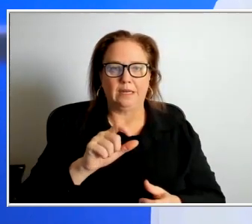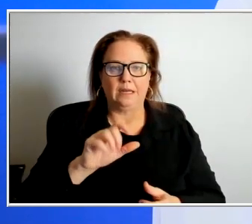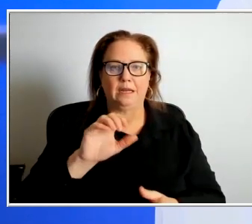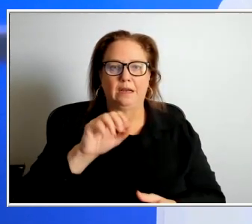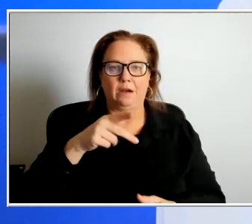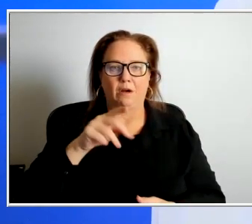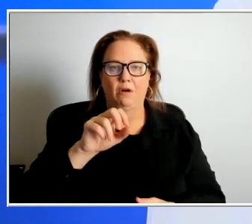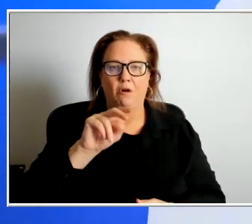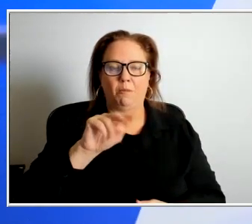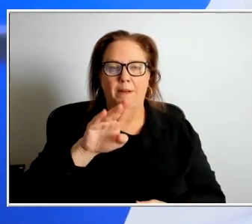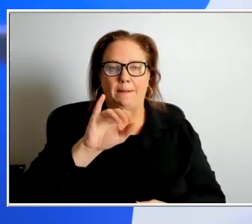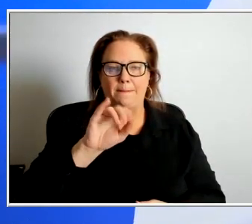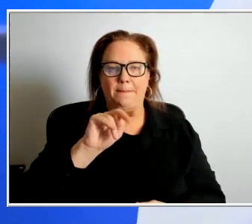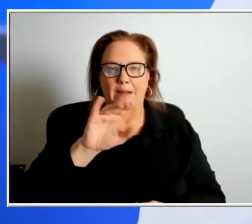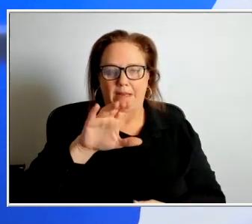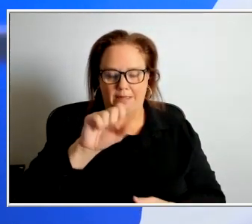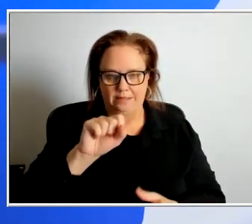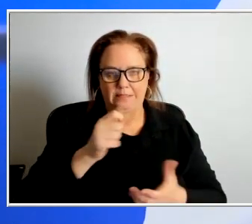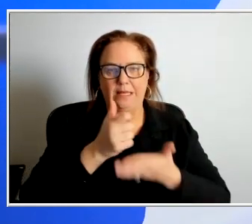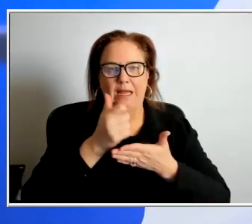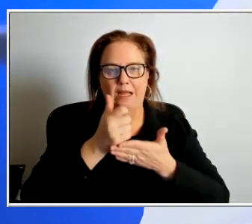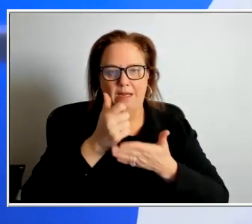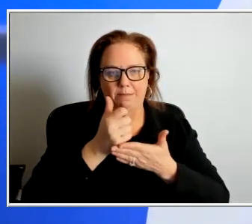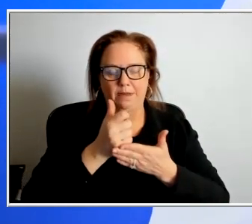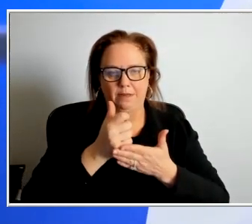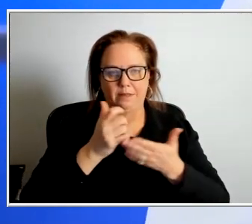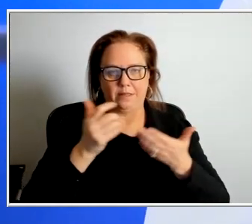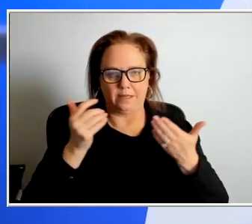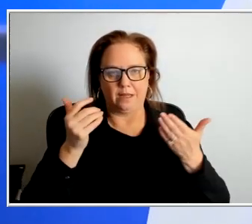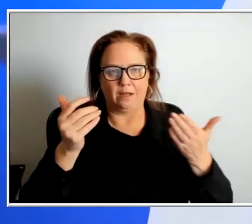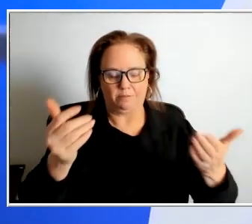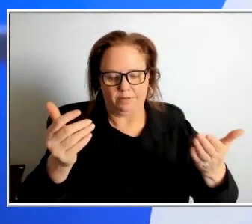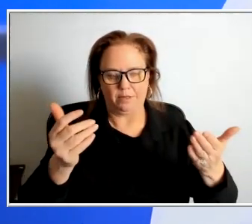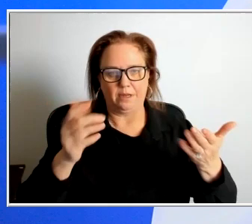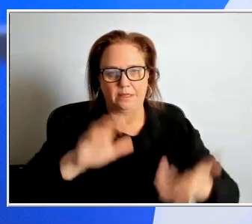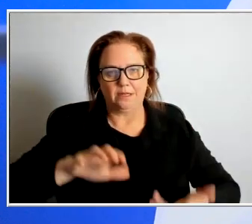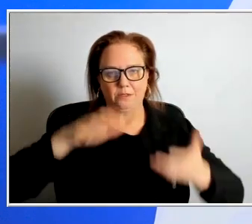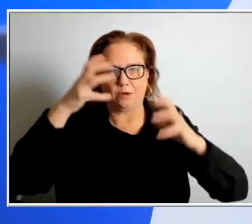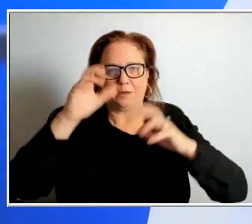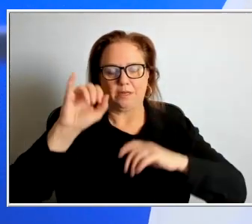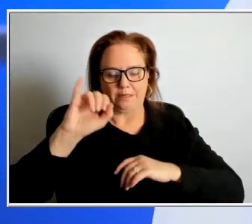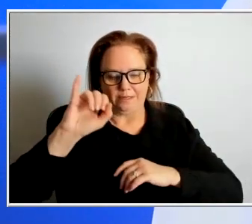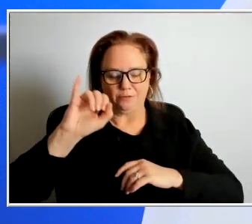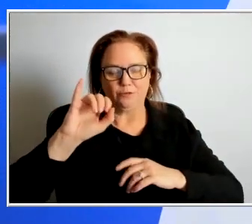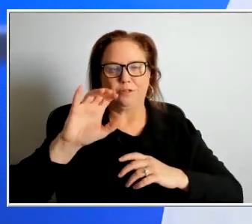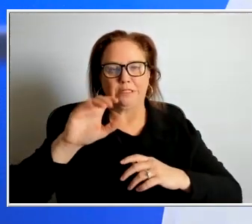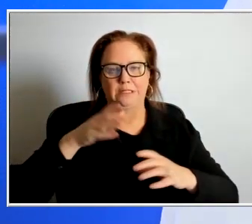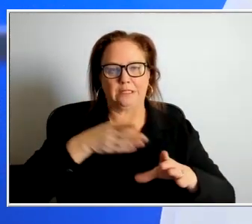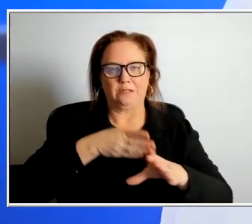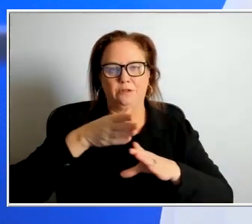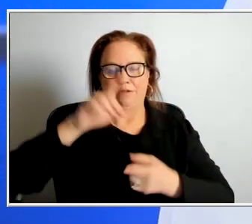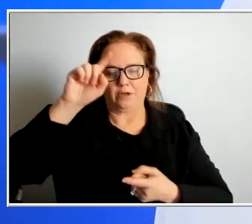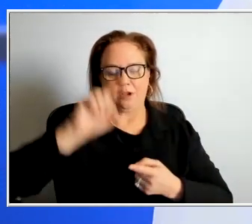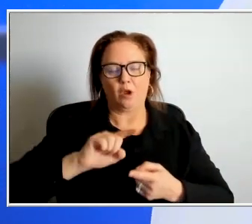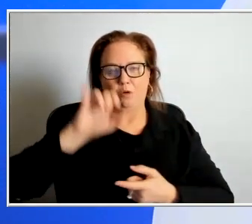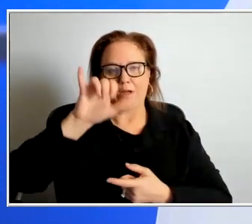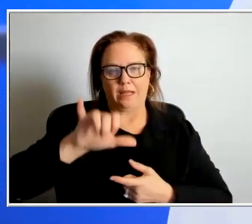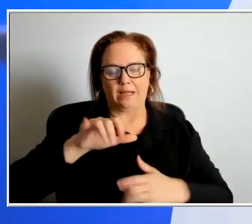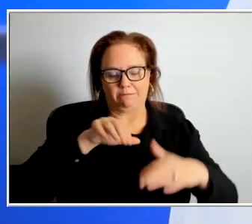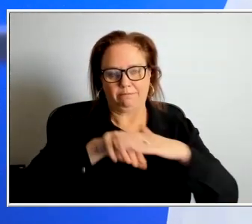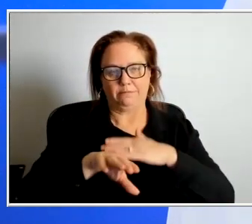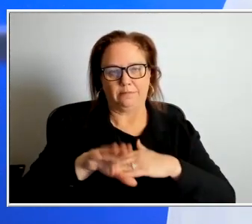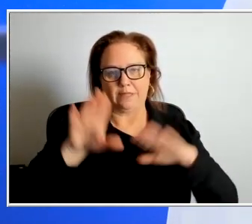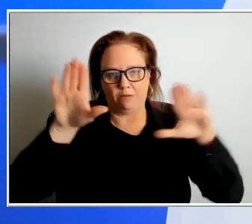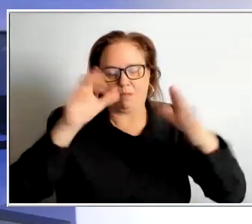Bionics do move the goalposts in that way. They are disruptors in the industry, and if you can lower the barrier to entry, that's only going to